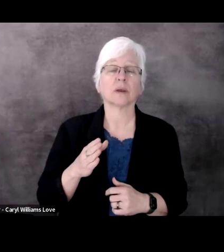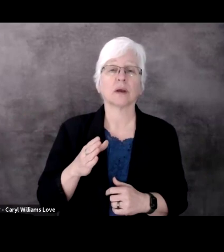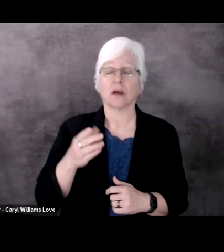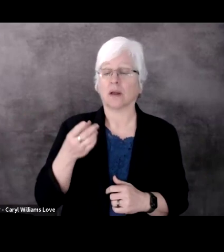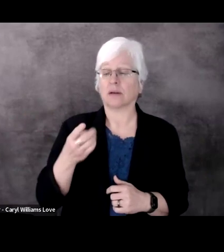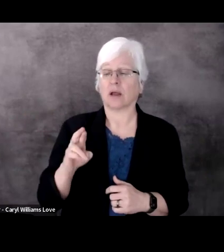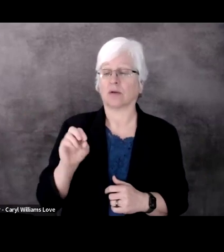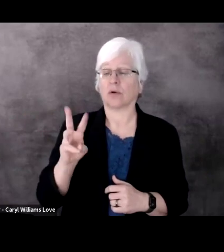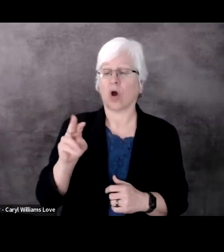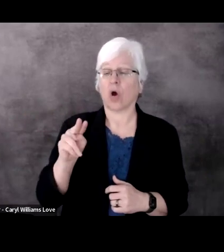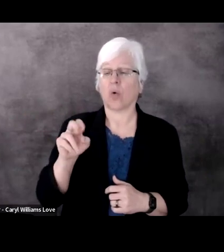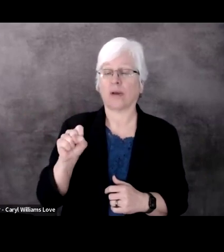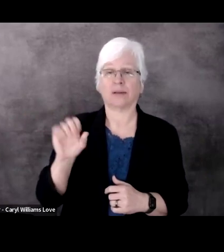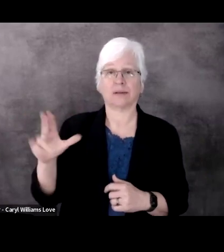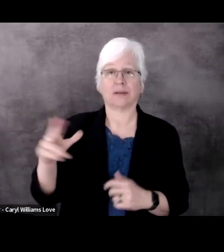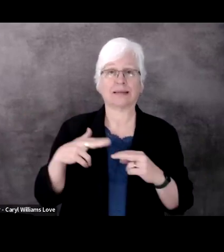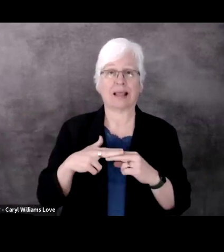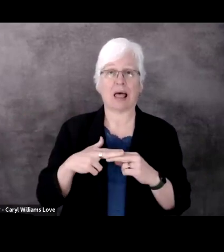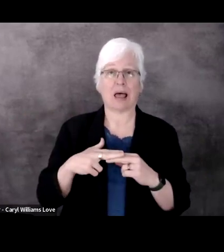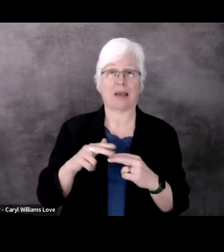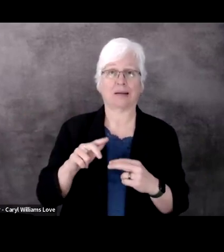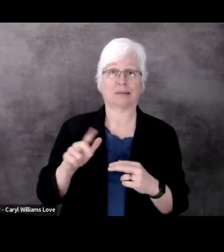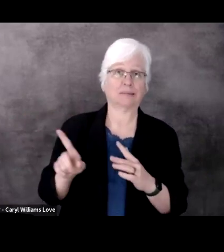slides, I will cue her up.